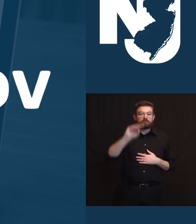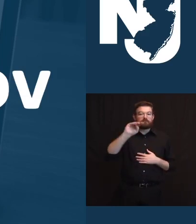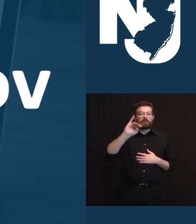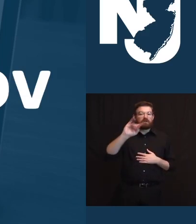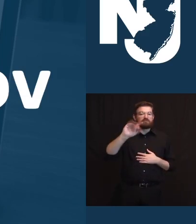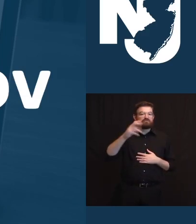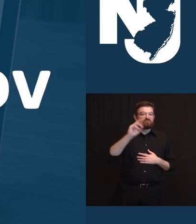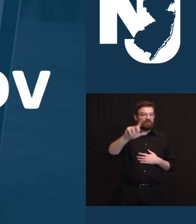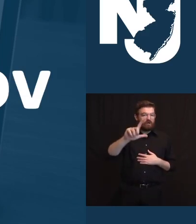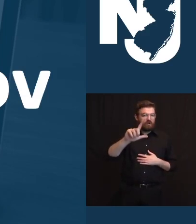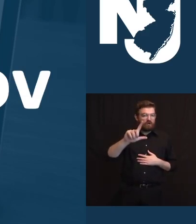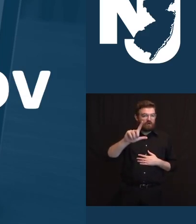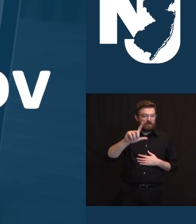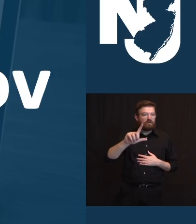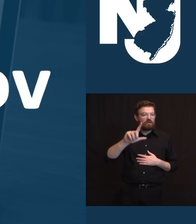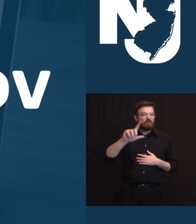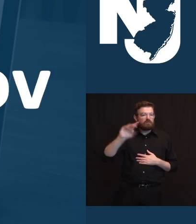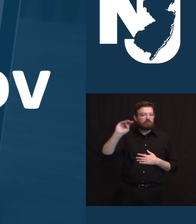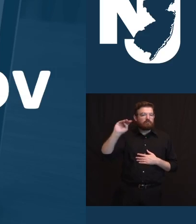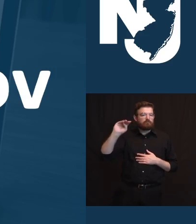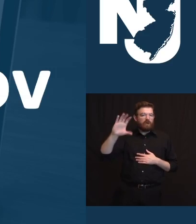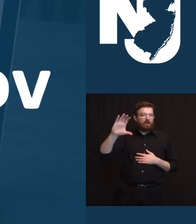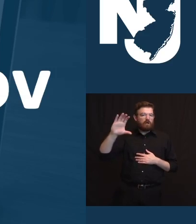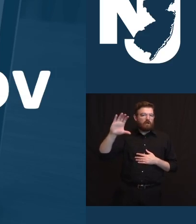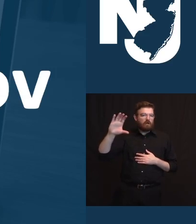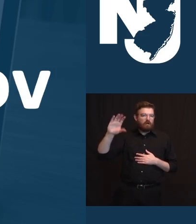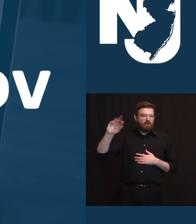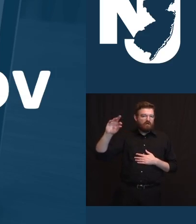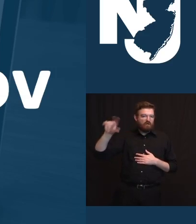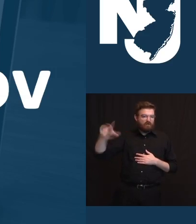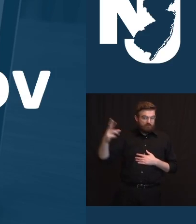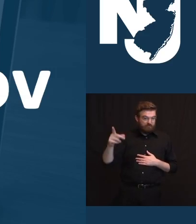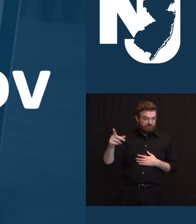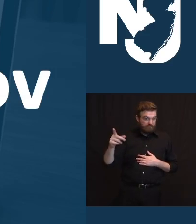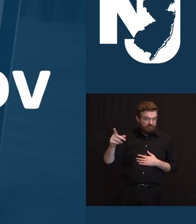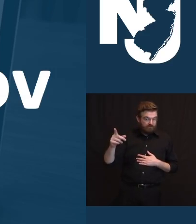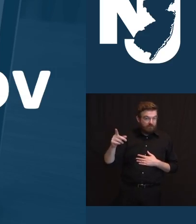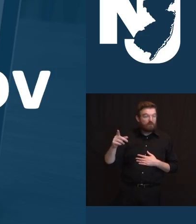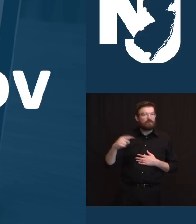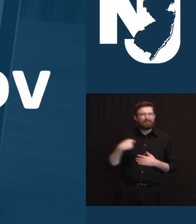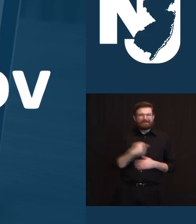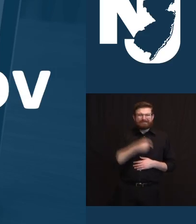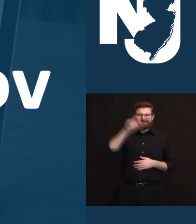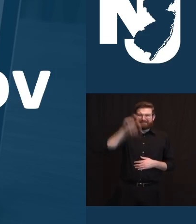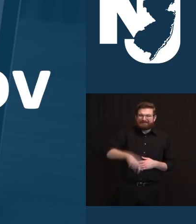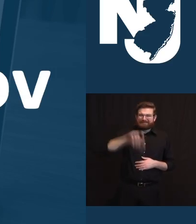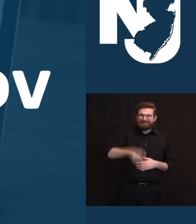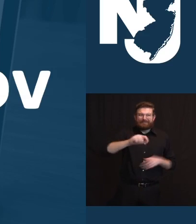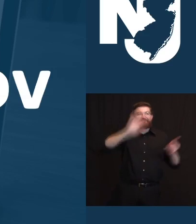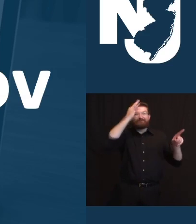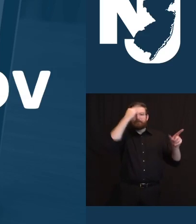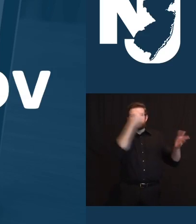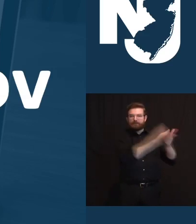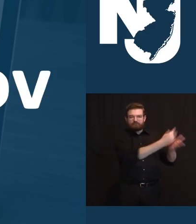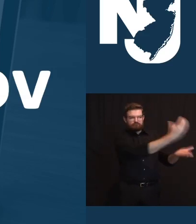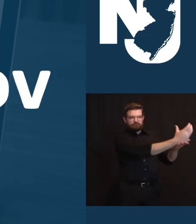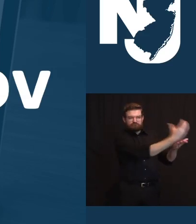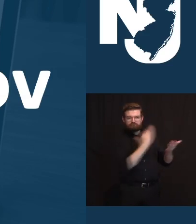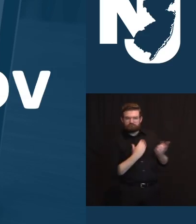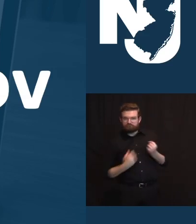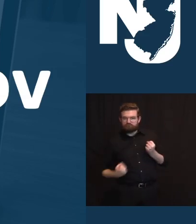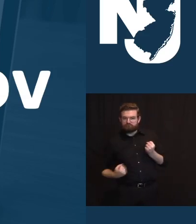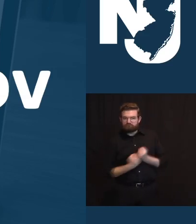any meaningful or significant direct assistance to states. Crafting this piece of legislation may